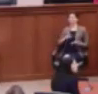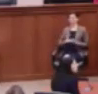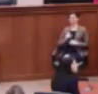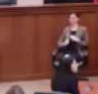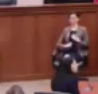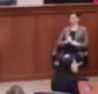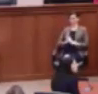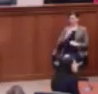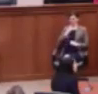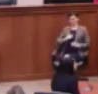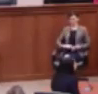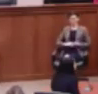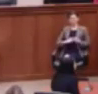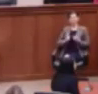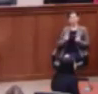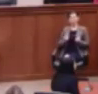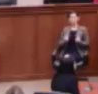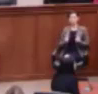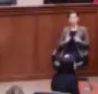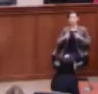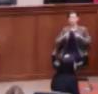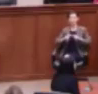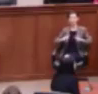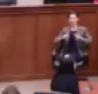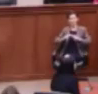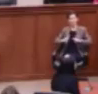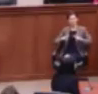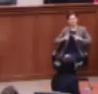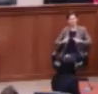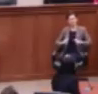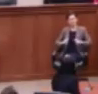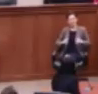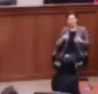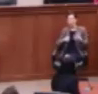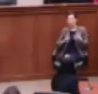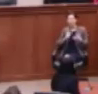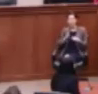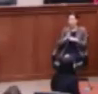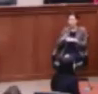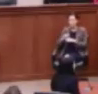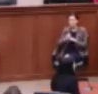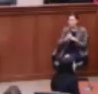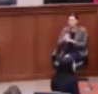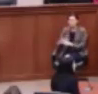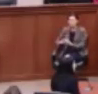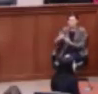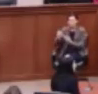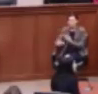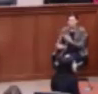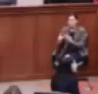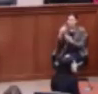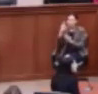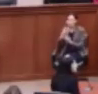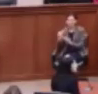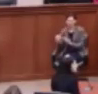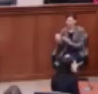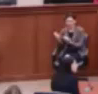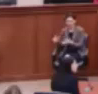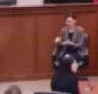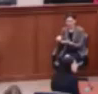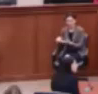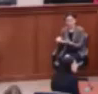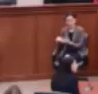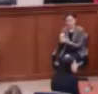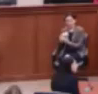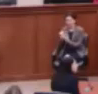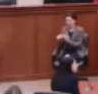year, we really started conducting an analysis of what our career preparation program was looking like for our students. What